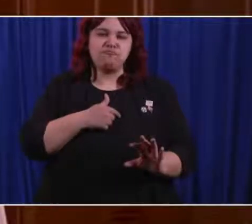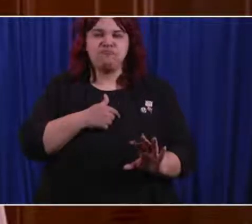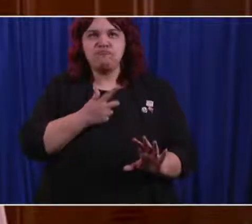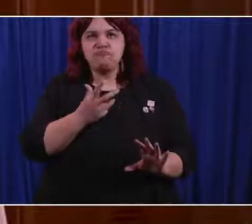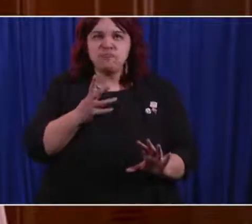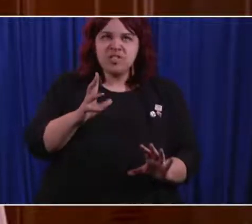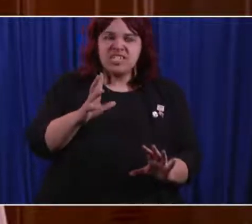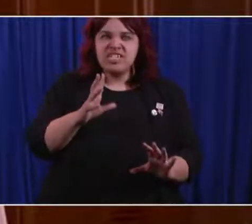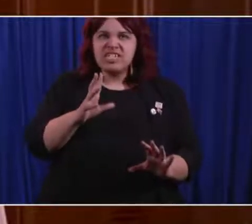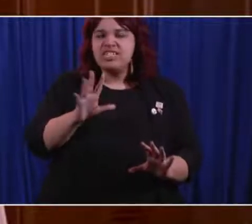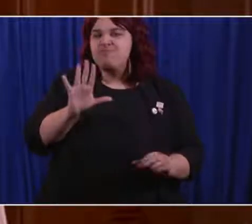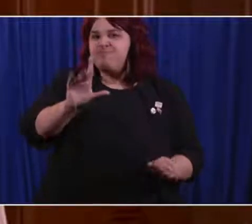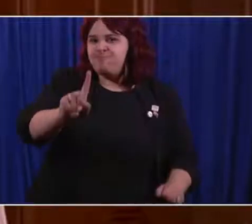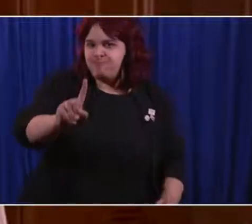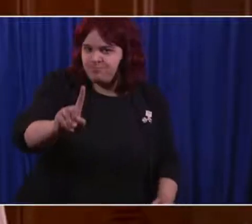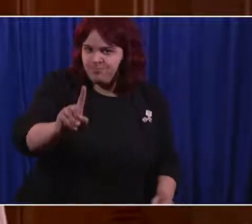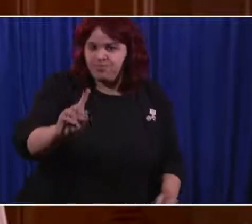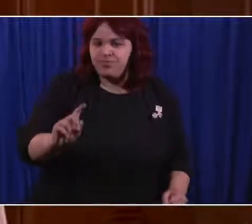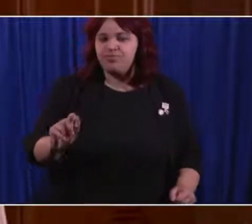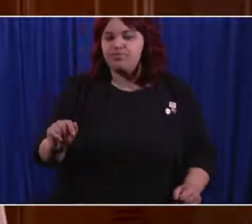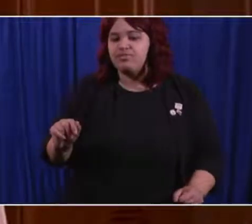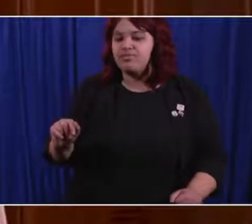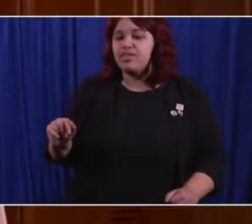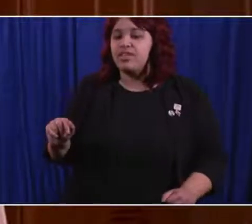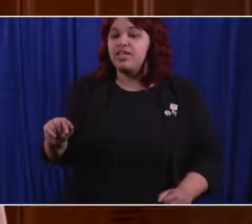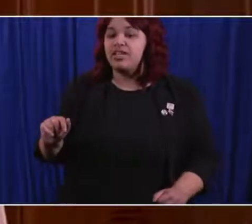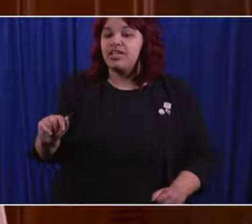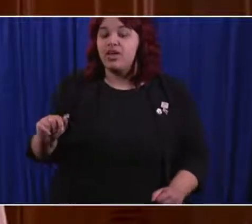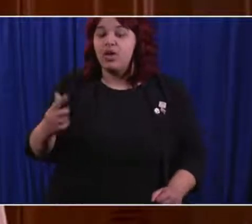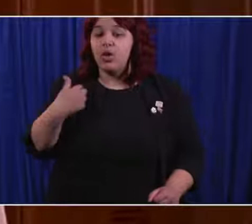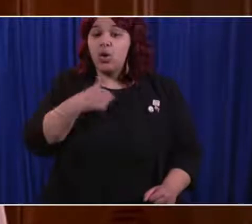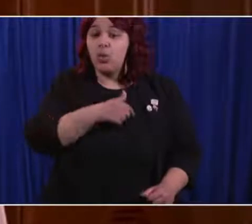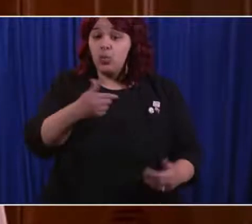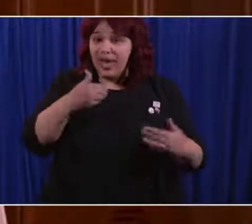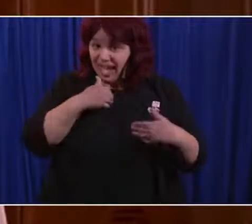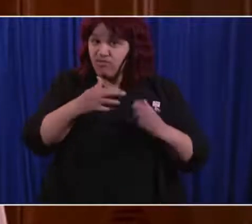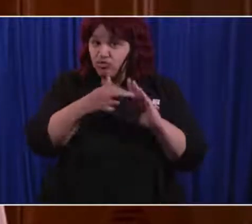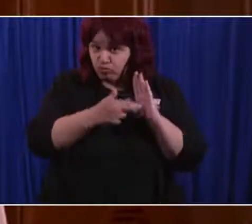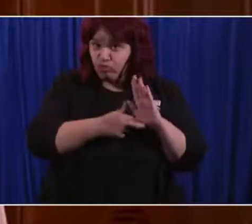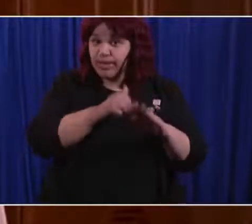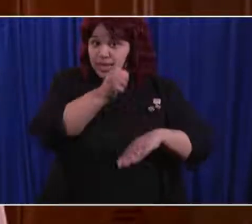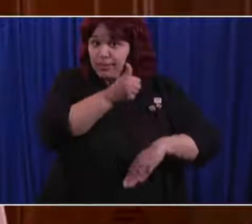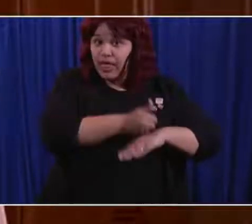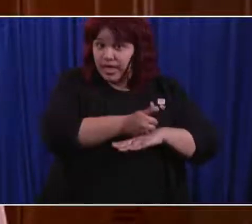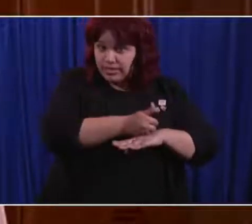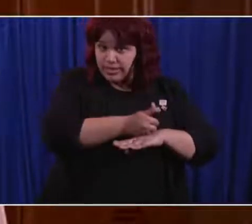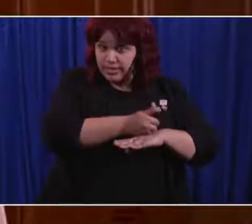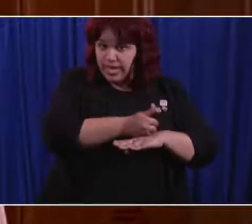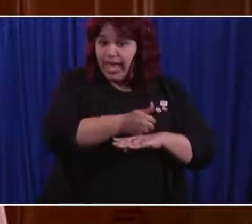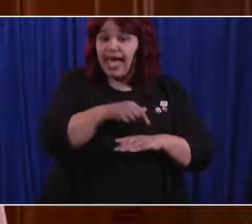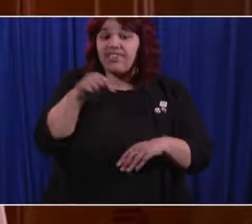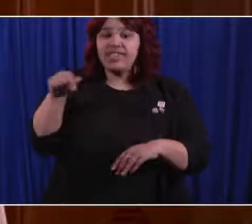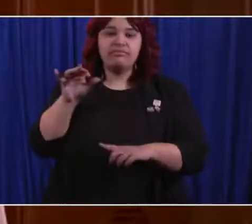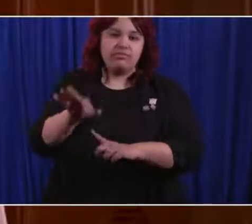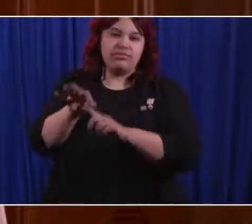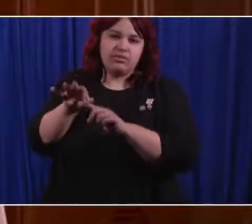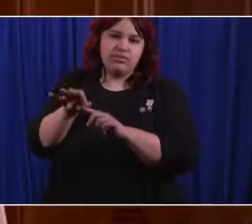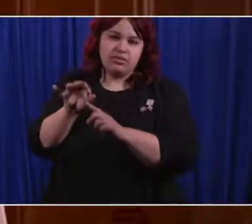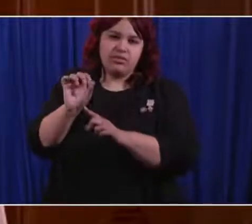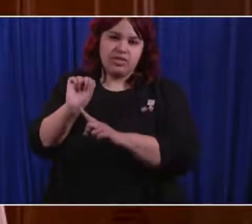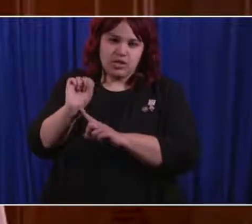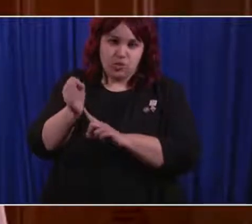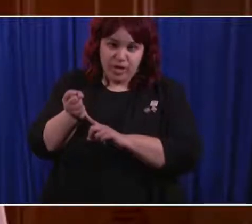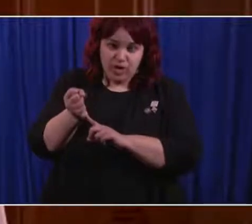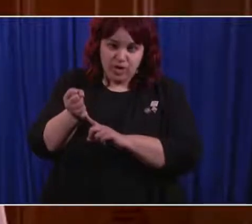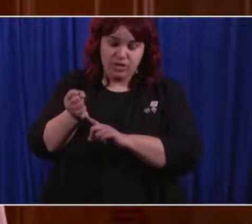the key here is it's an exception to a rule, and the rule has not been changed. And the rule simply says, you're vaccinating this week